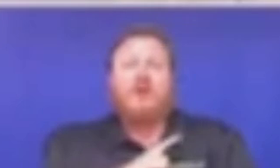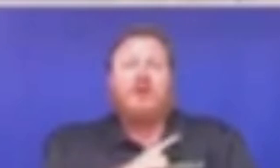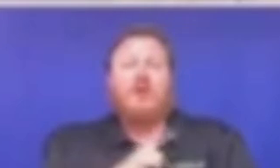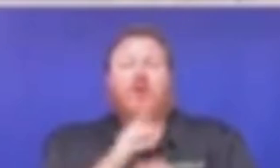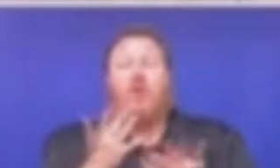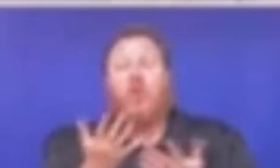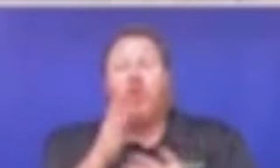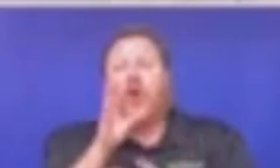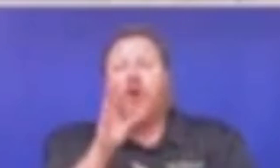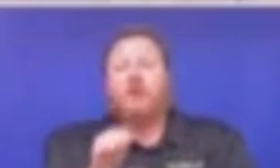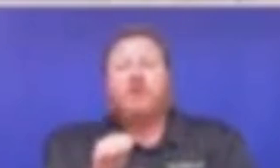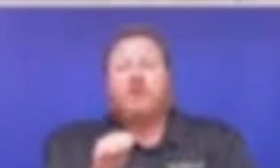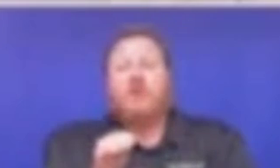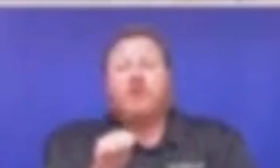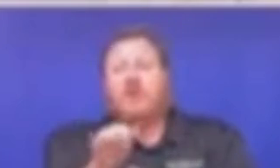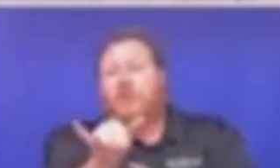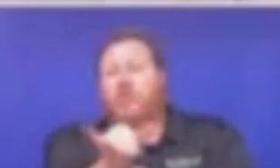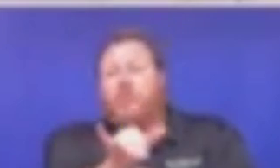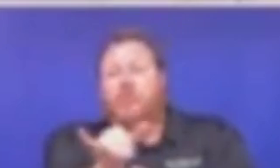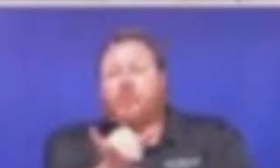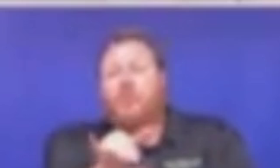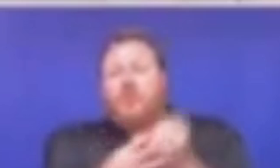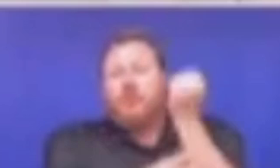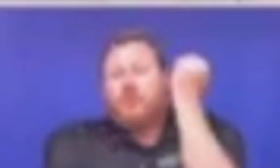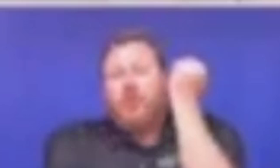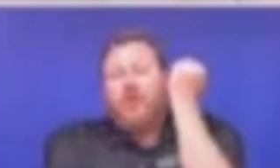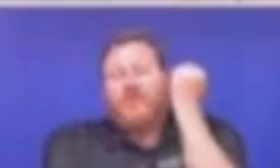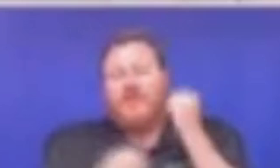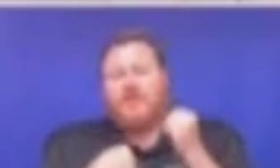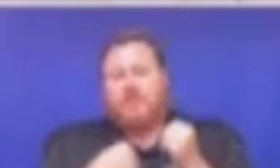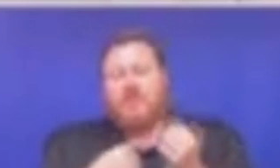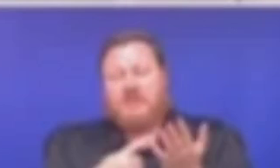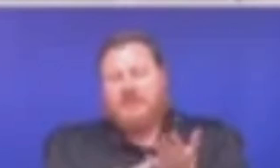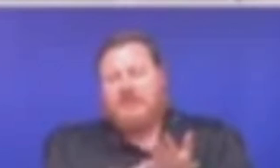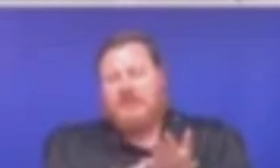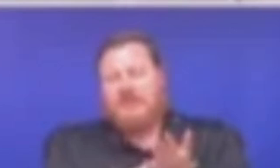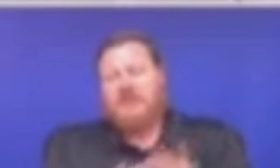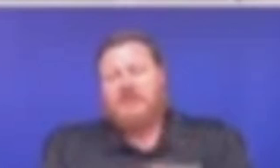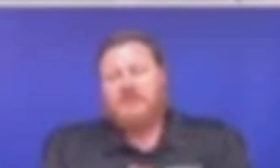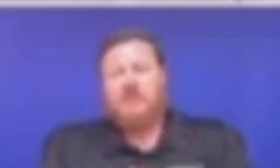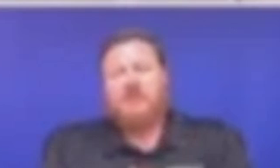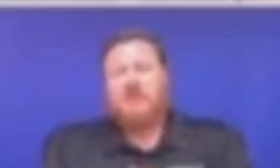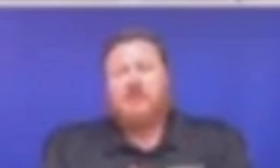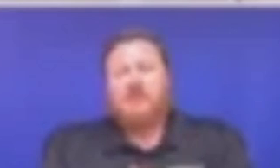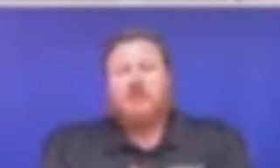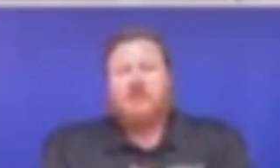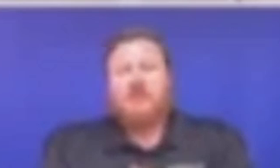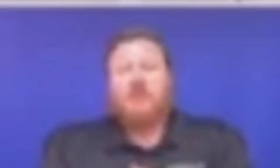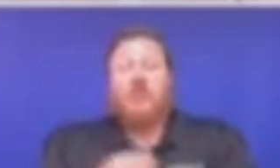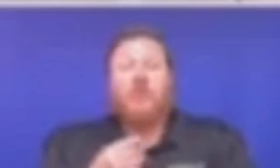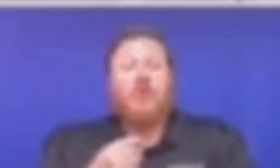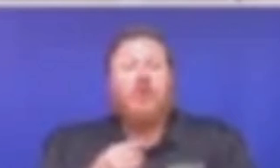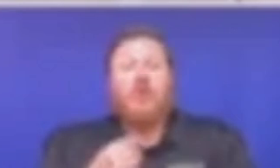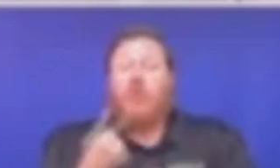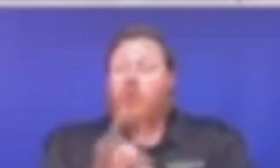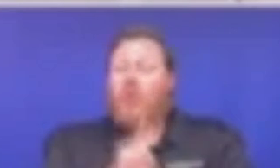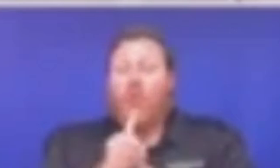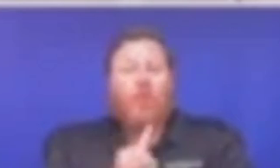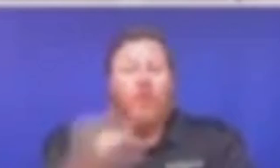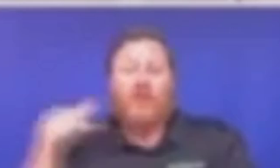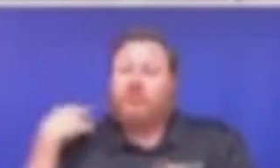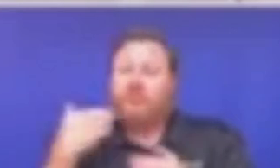seems to ask, which poverty am I referring to? And of course, we have always said